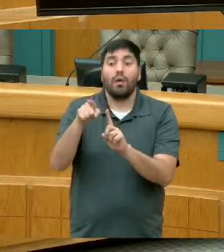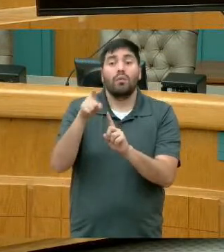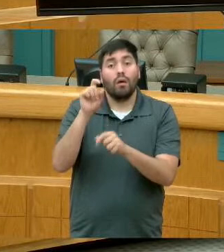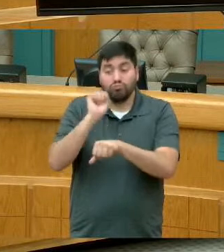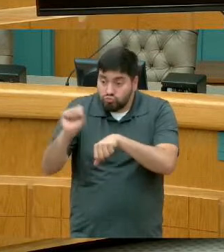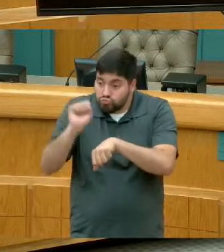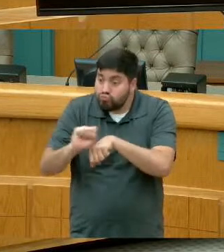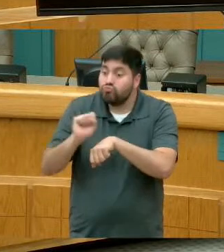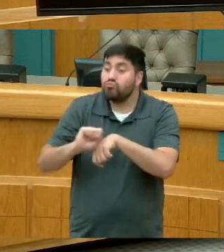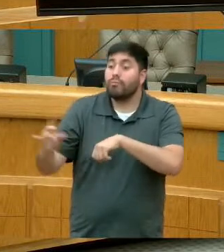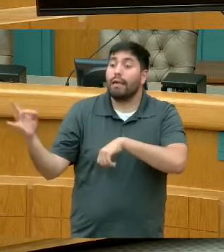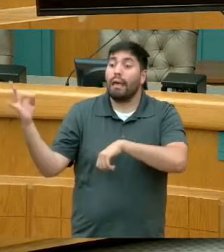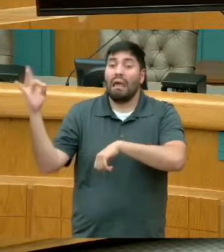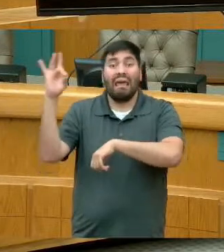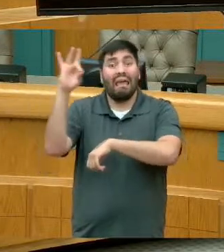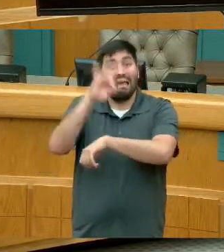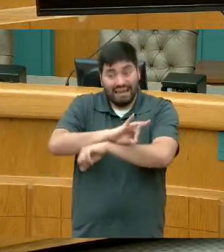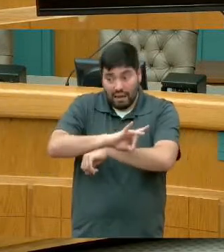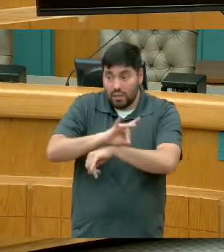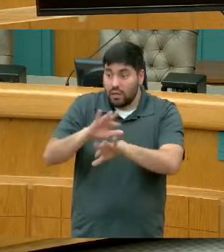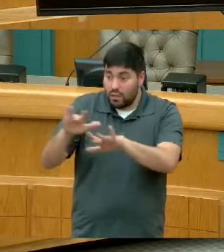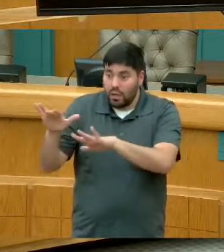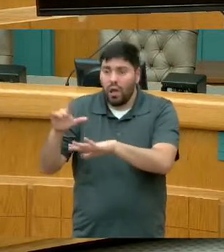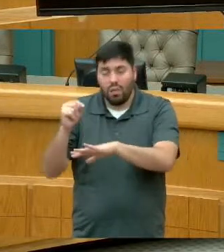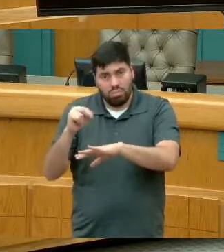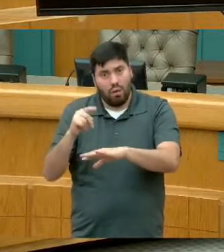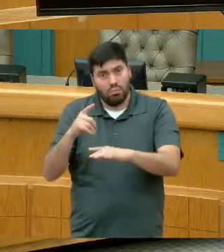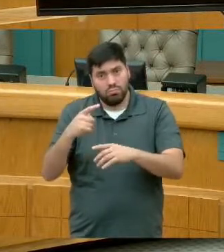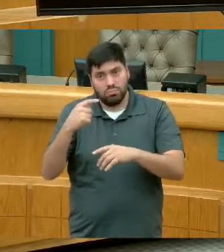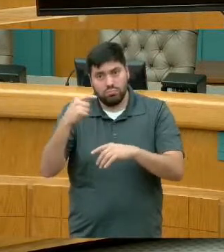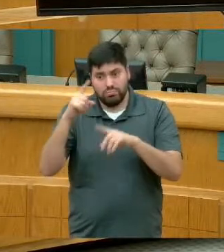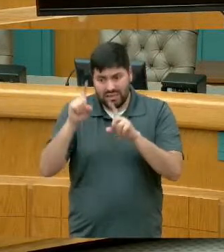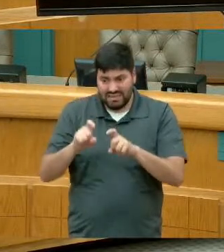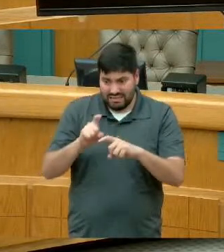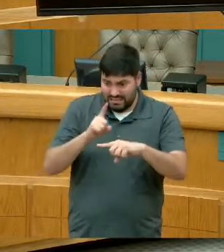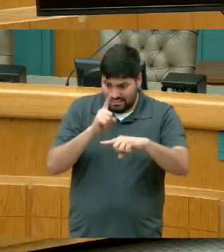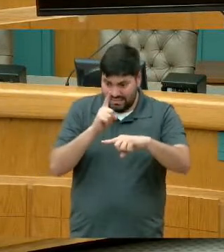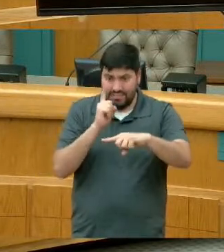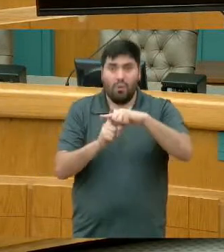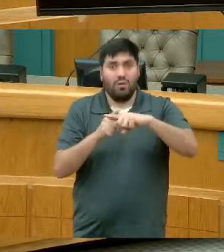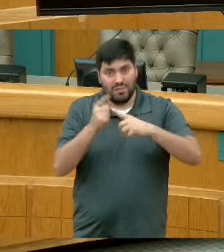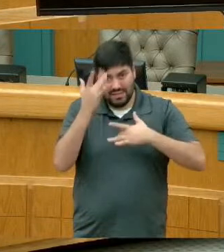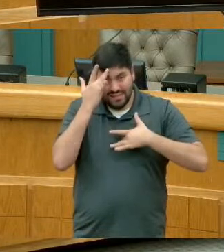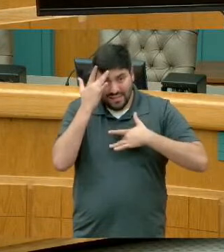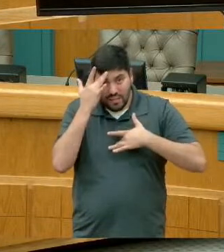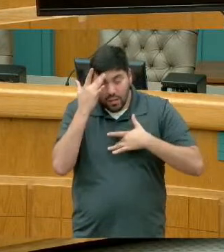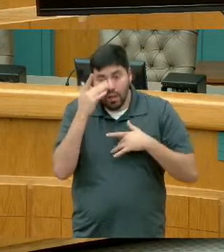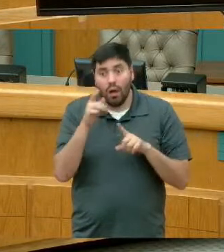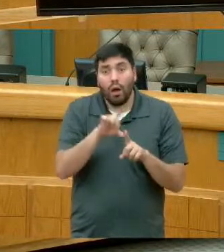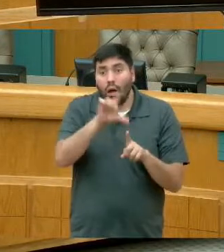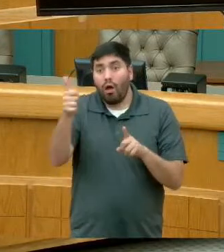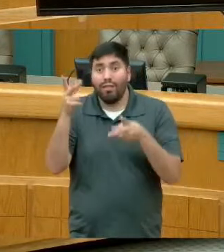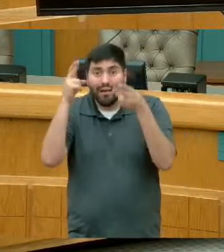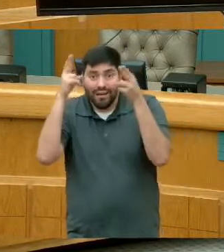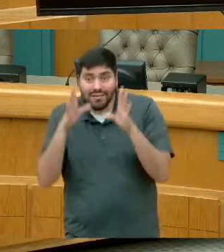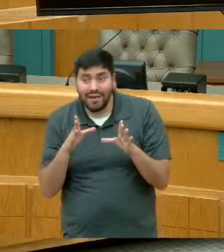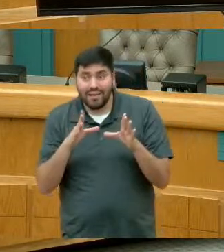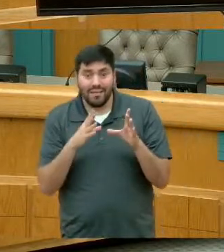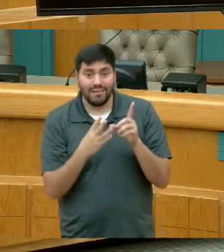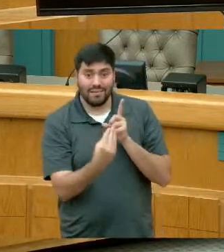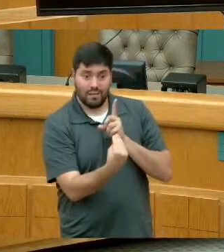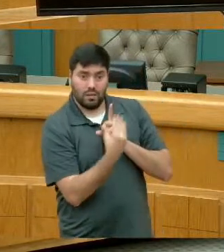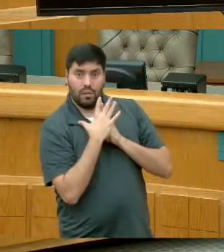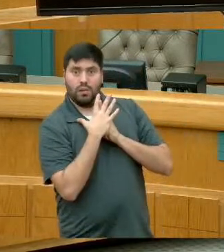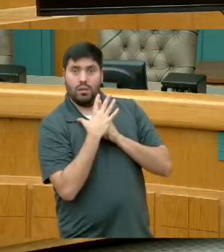for 8 days until the stylist received a confirmation positive COVID-19 test. Another hairstylist who